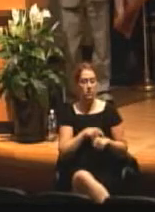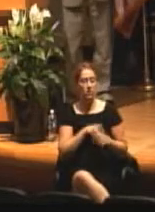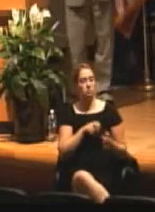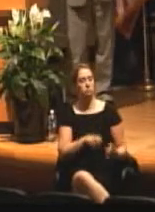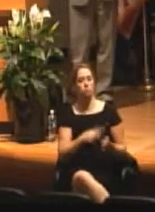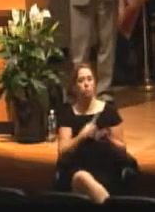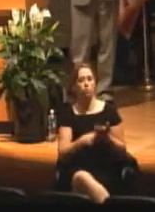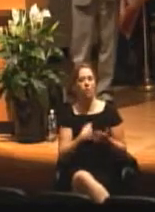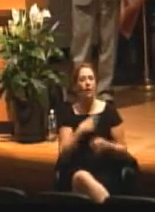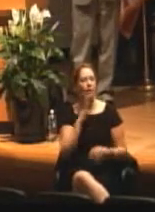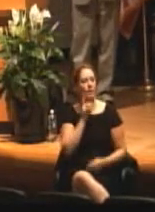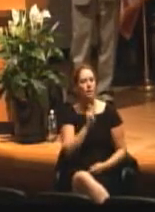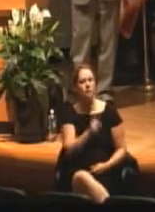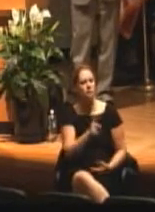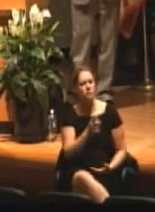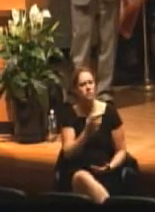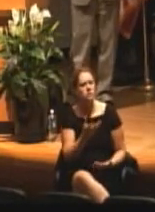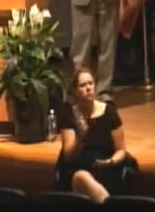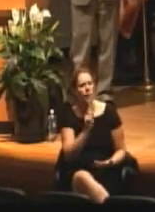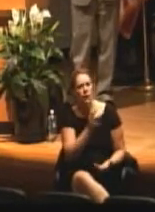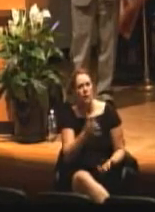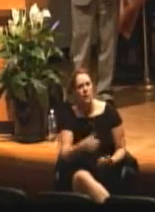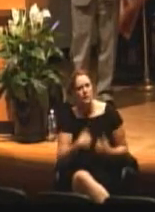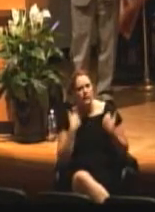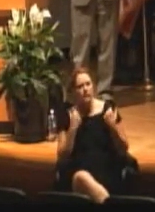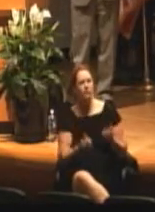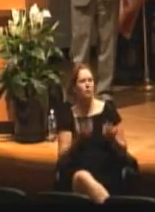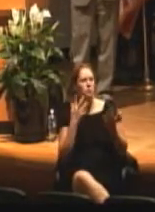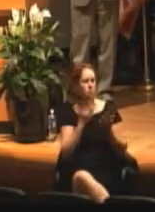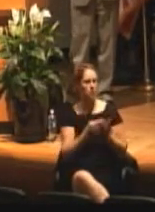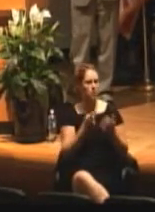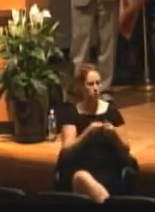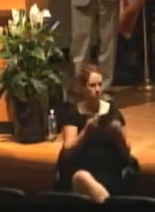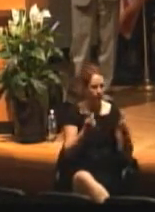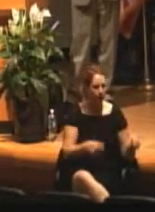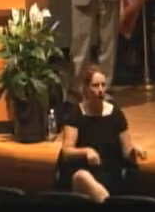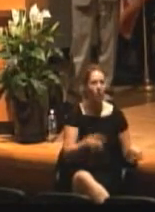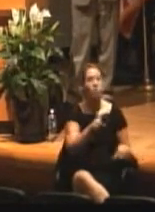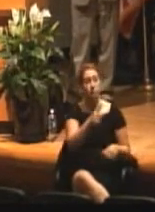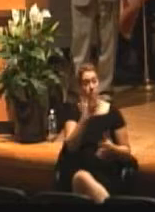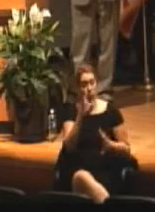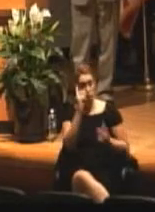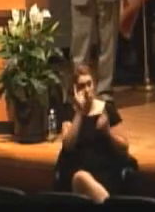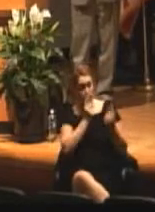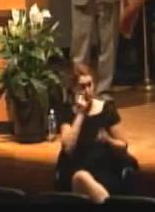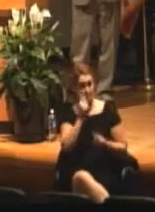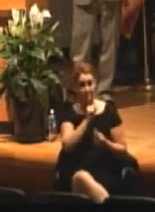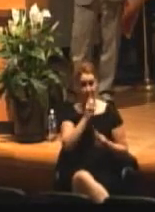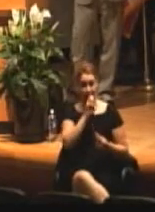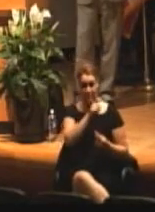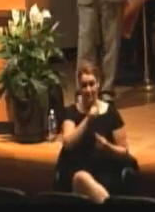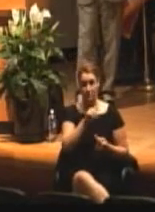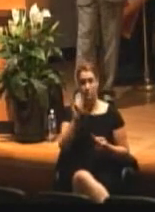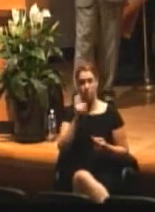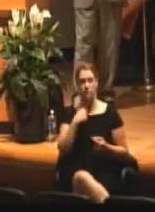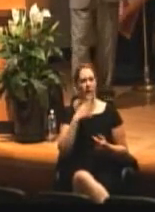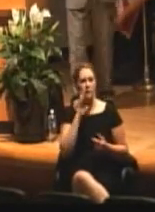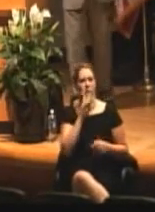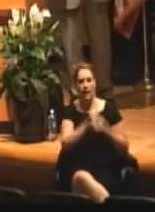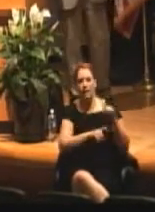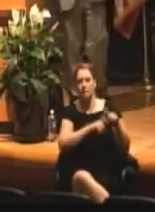comfortable payment-wise, where do you wanna live, how much money do you have down, have you thought about taxes and insurance? We're gonna go through all those pieces, plug it